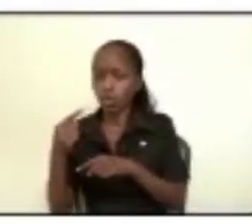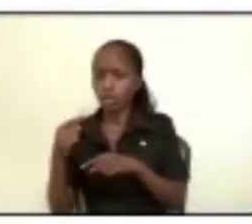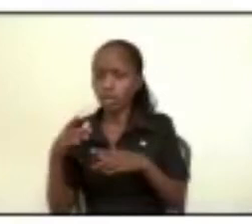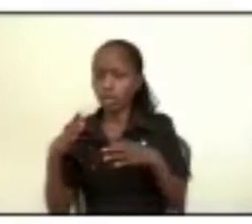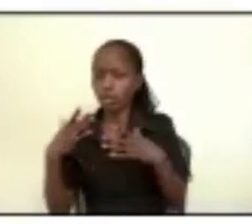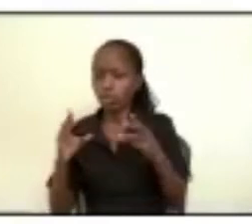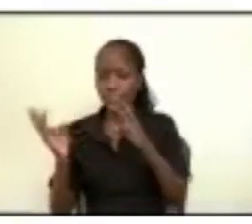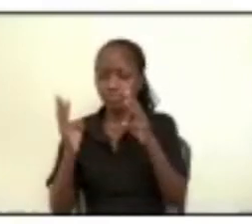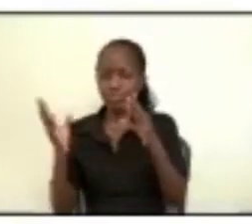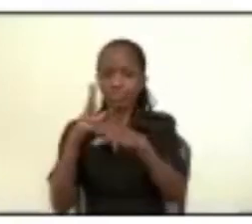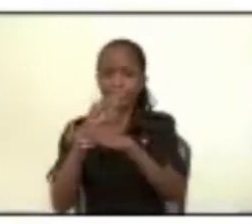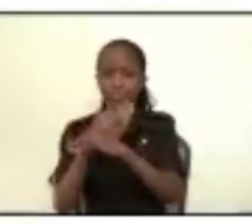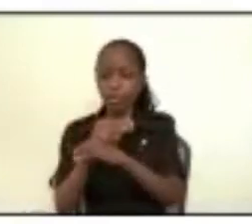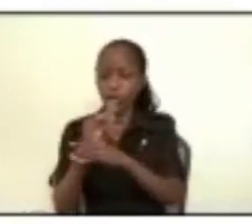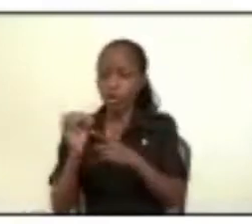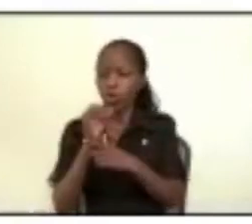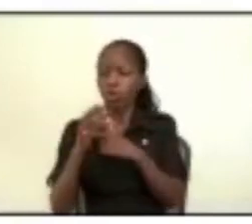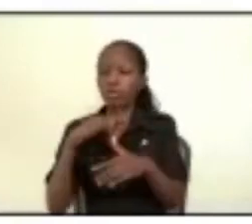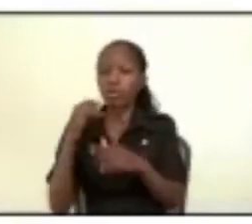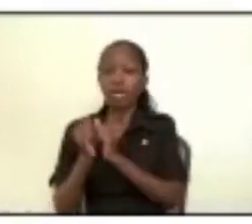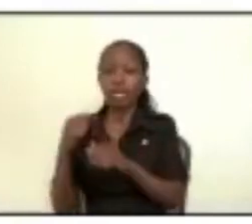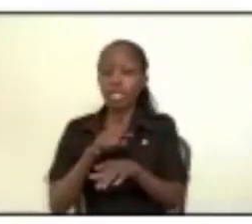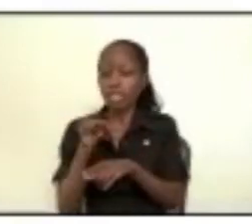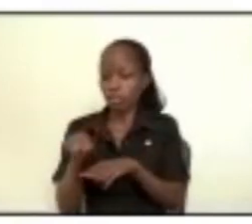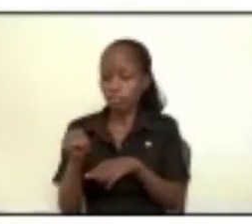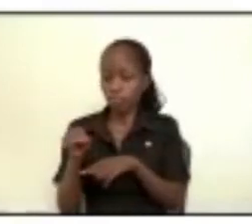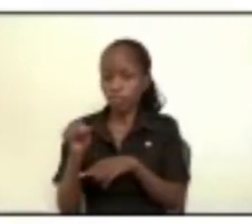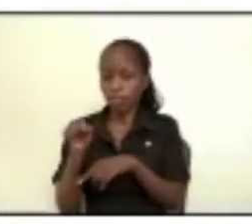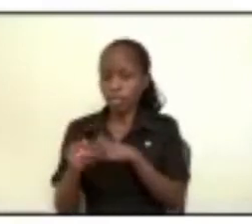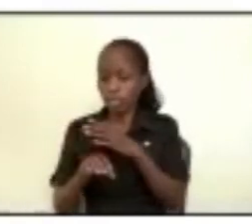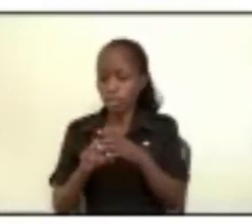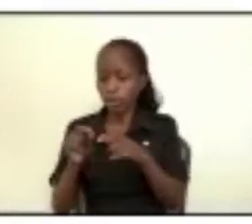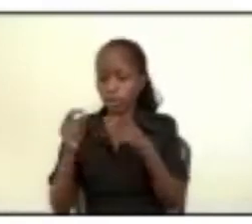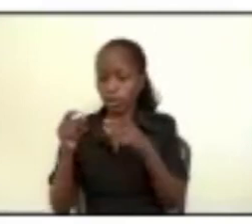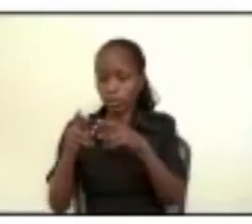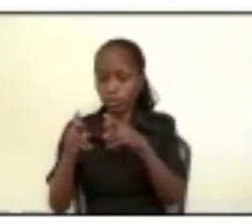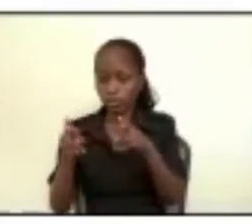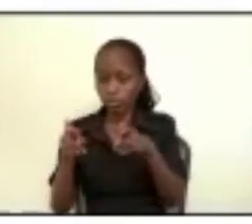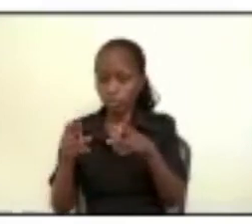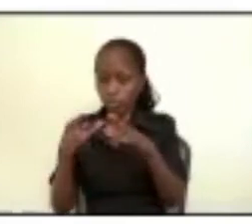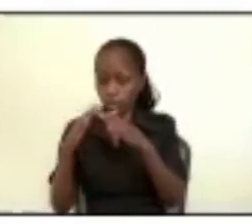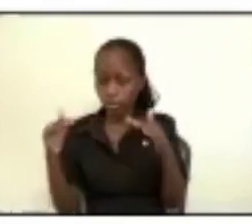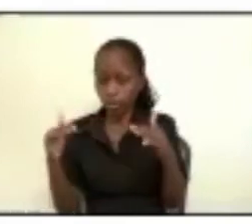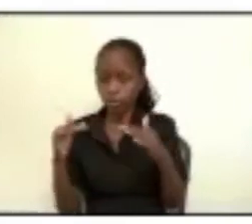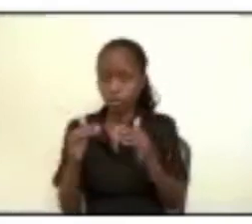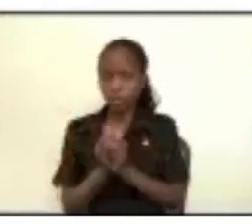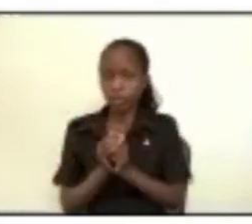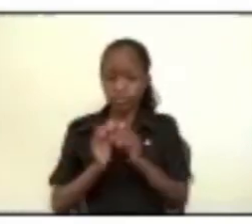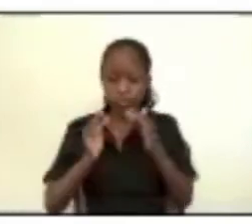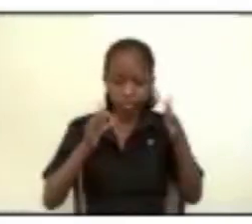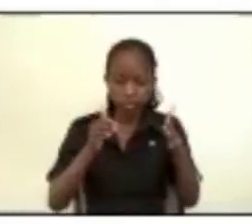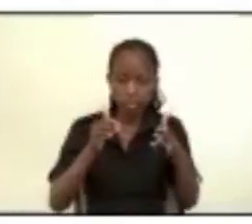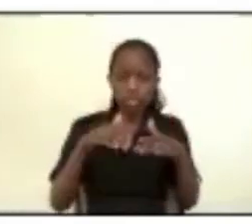or perish with us. So this media house, rather than taking the major announcements that were made by